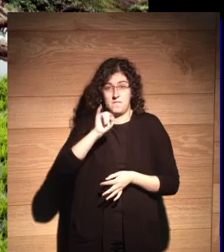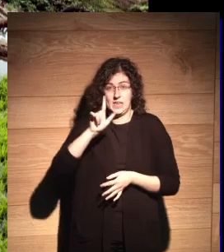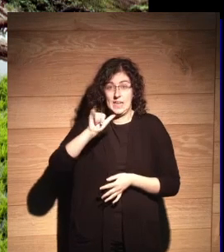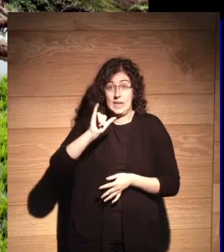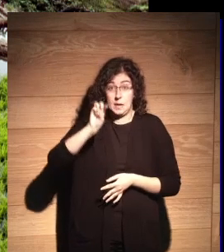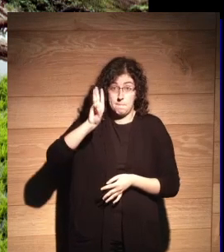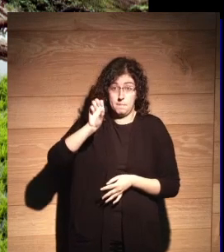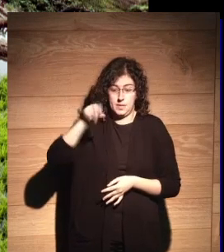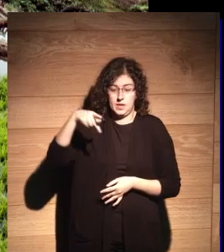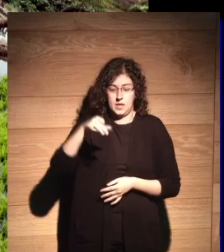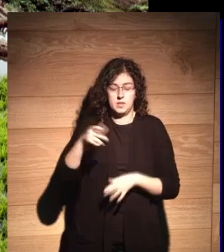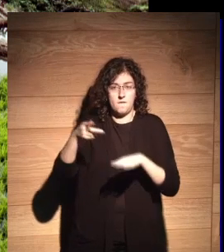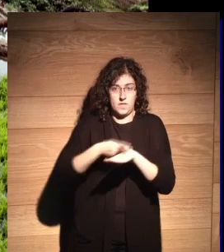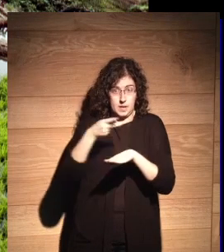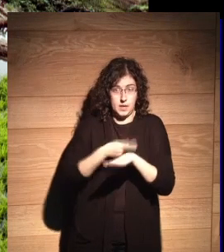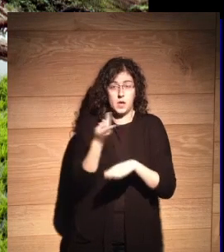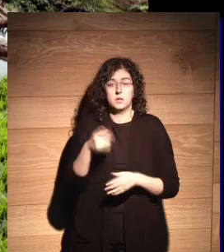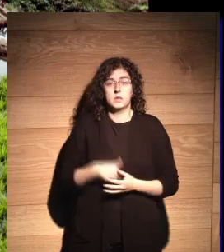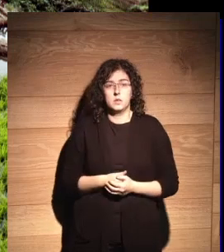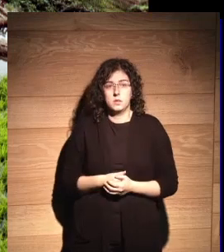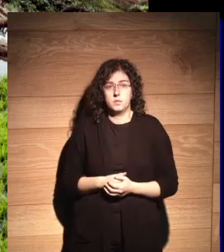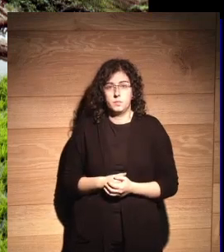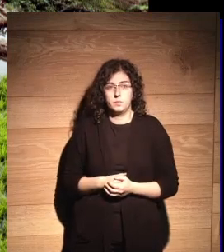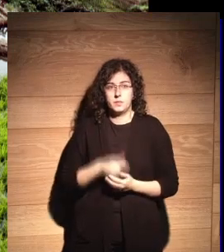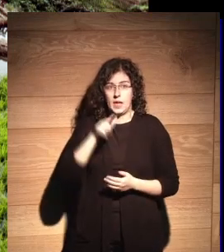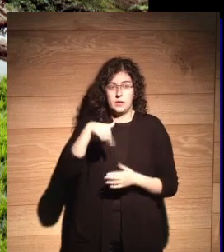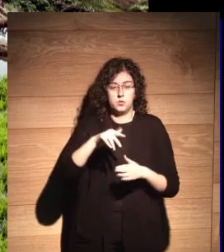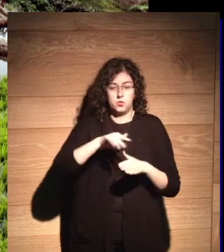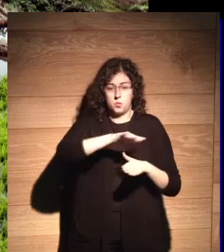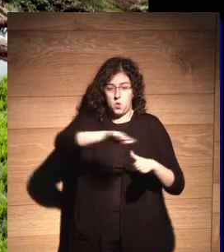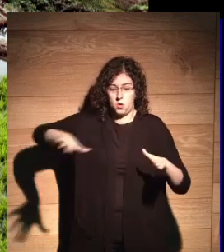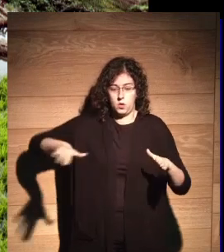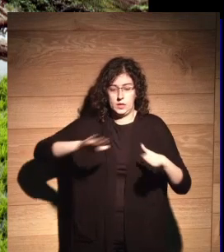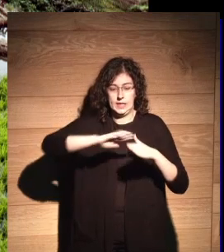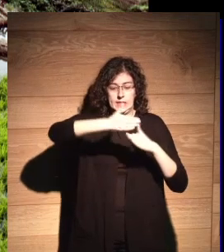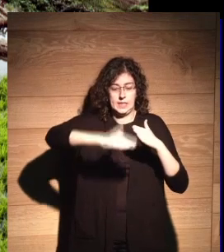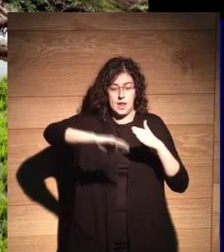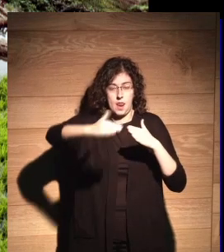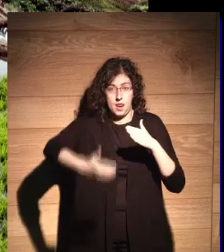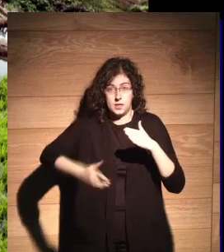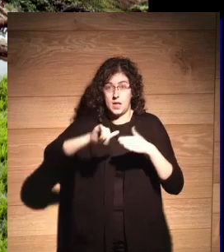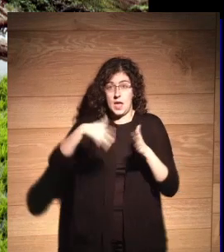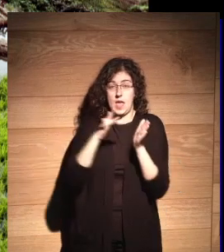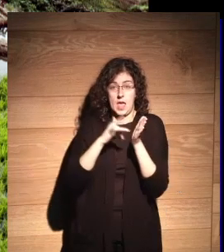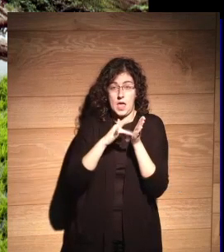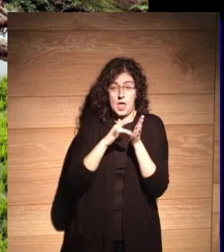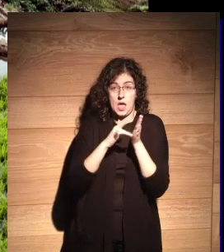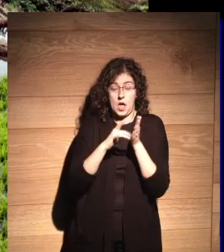this system of rice terracing, and it's really amazing. And